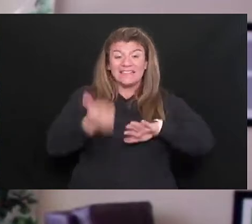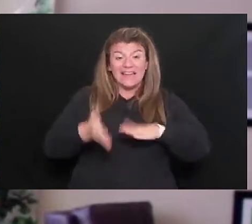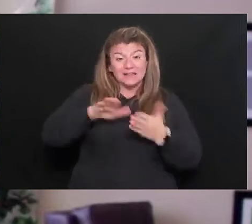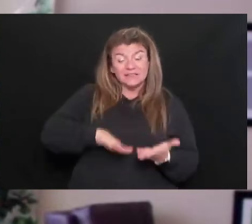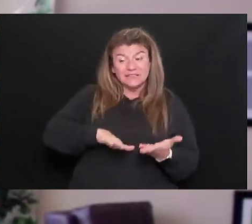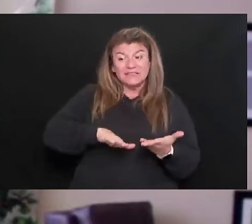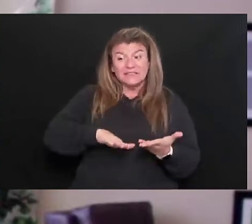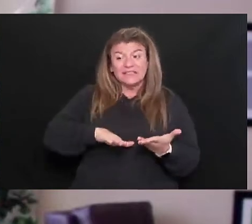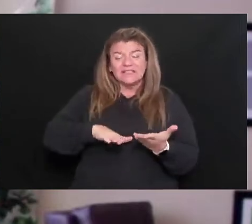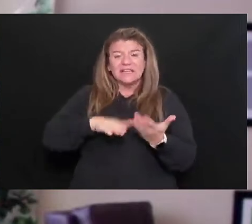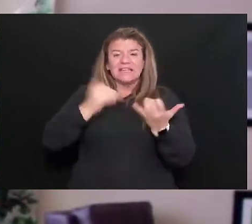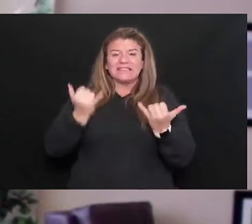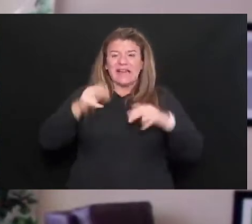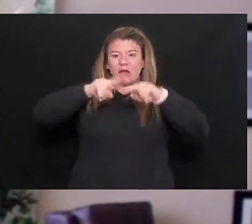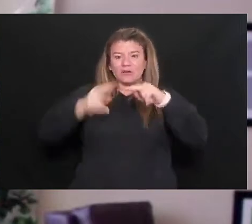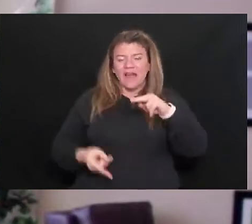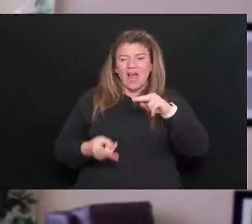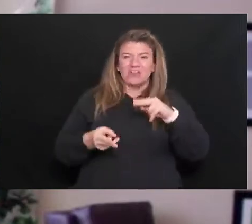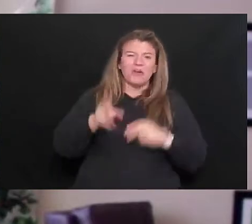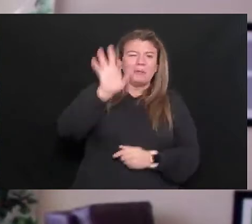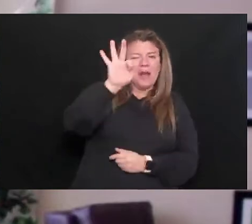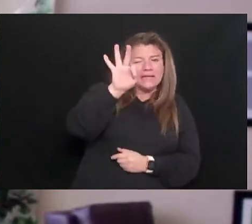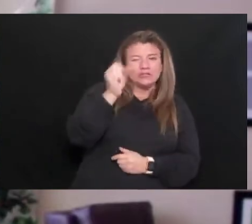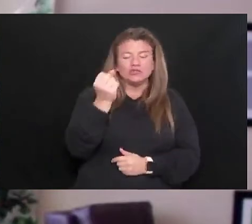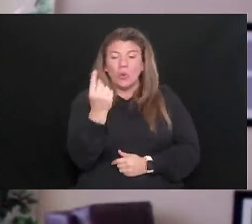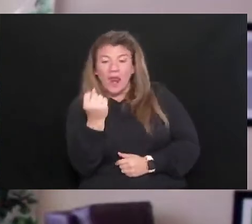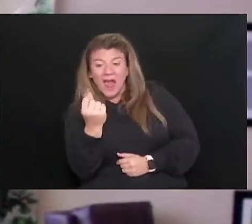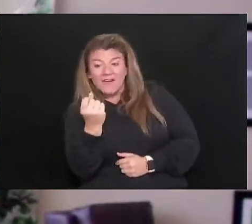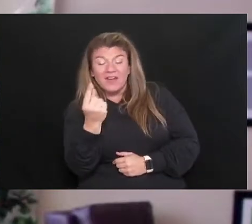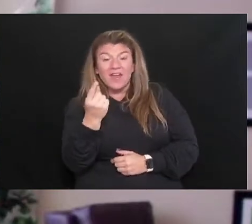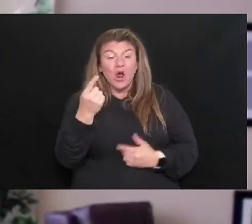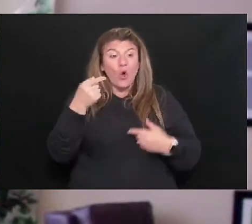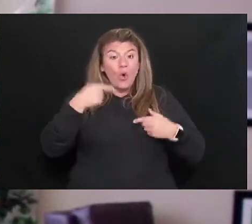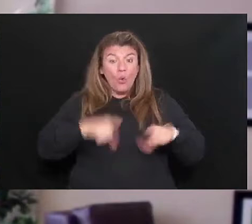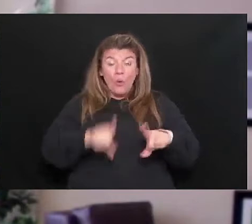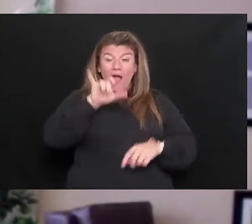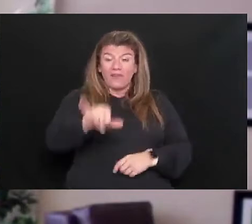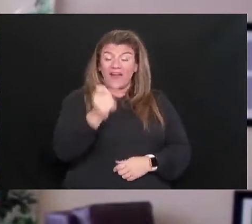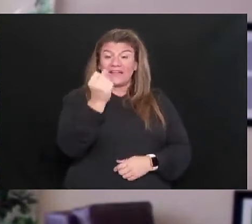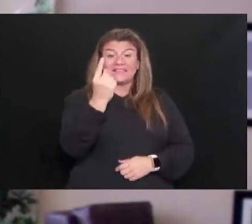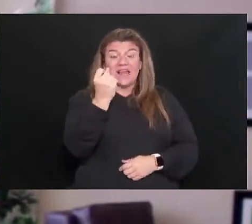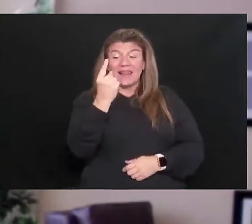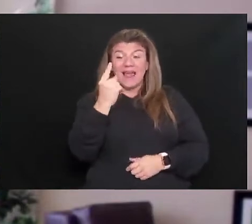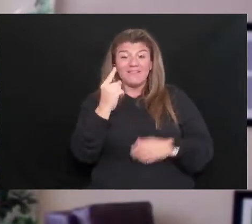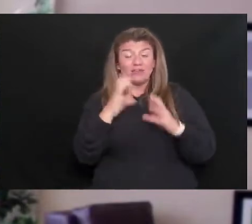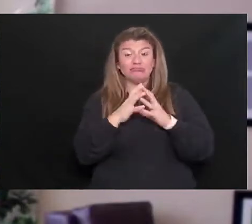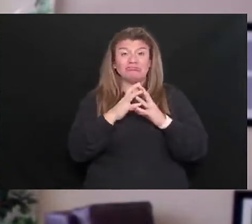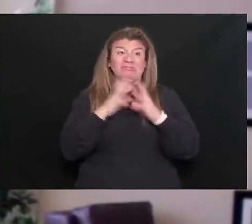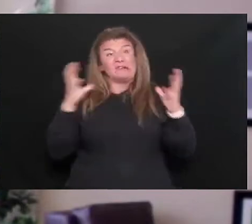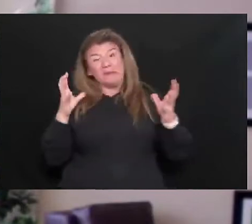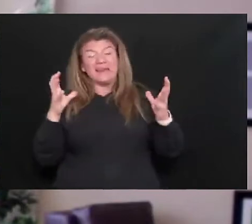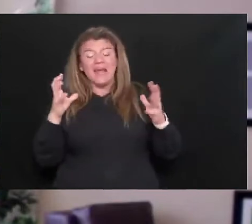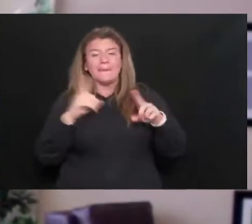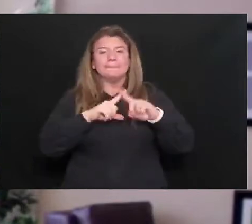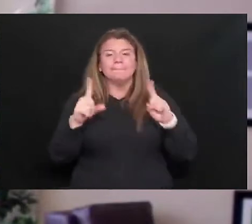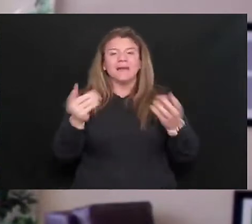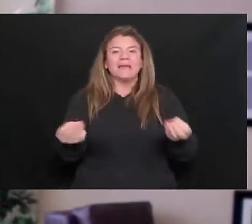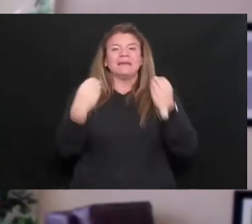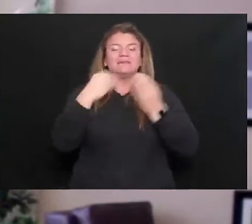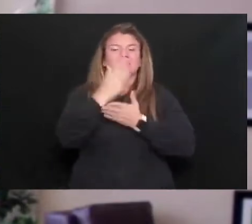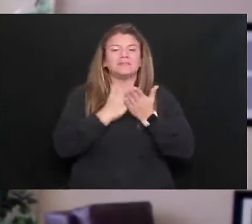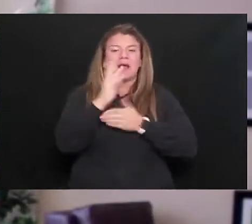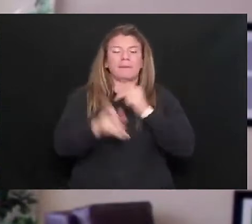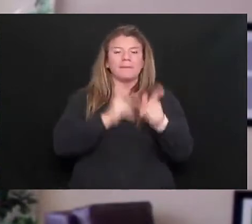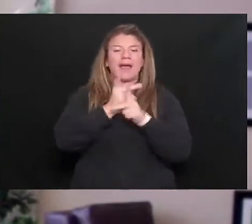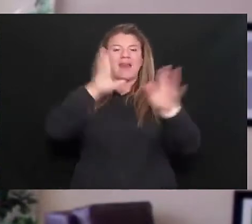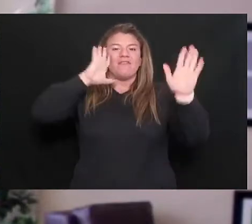down from 19 to 11. And while that's 11 too many, it gives us some reason to hope that we